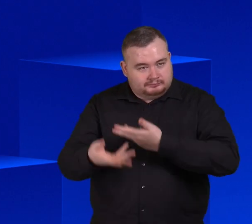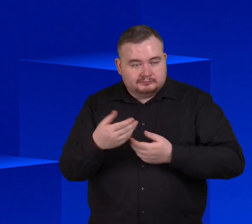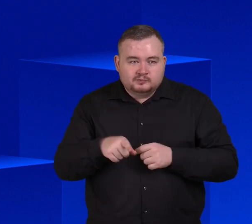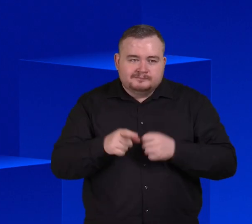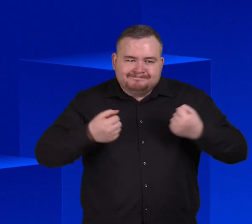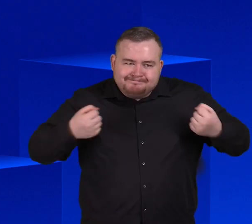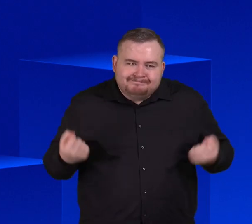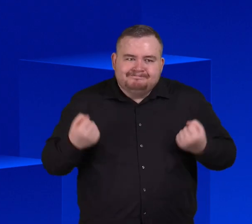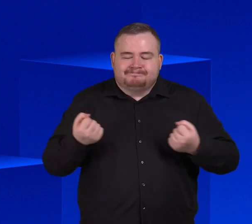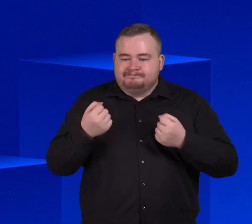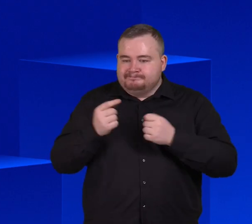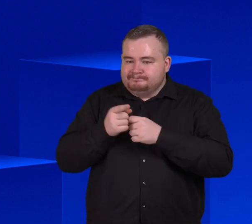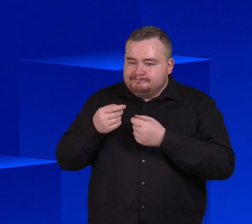account